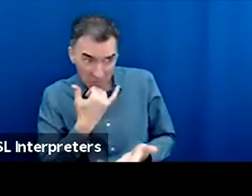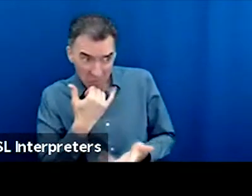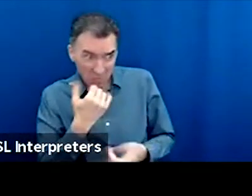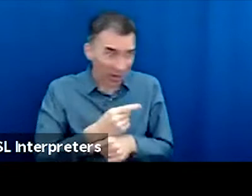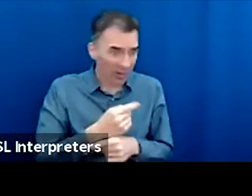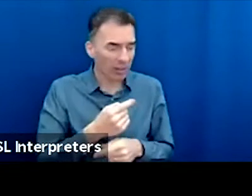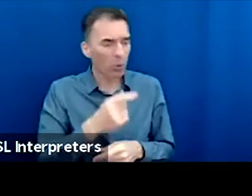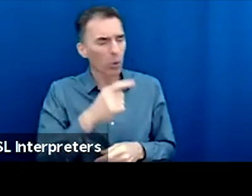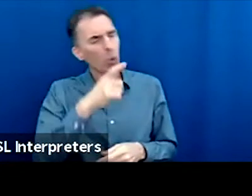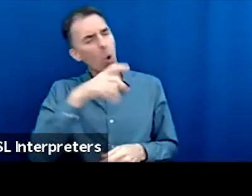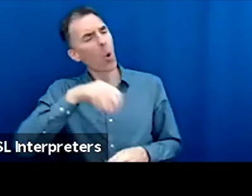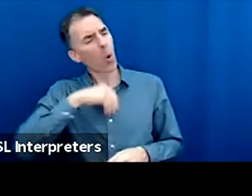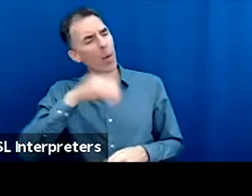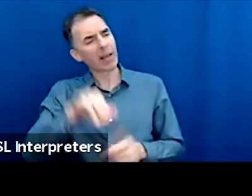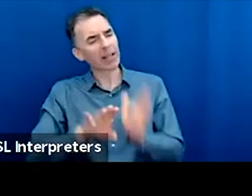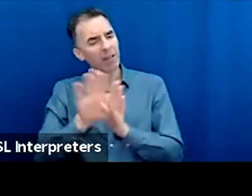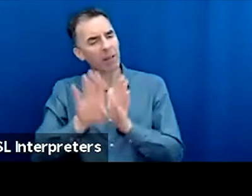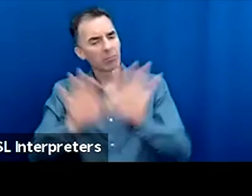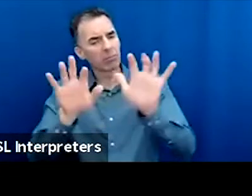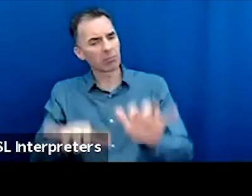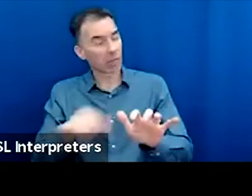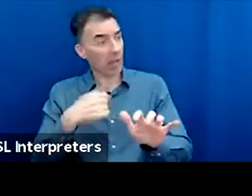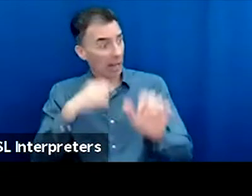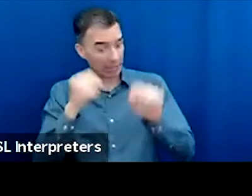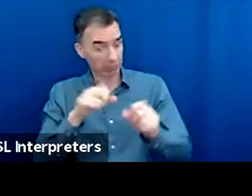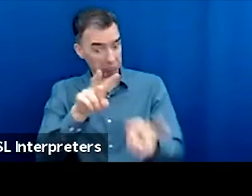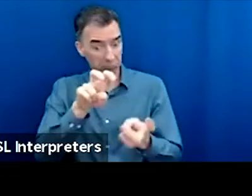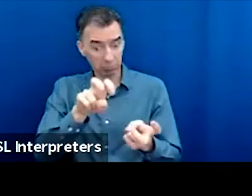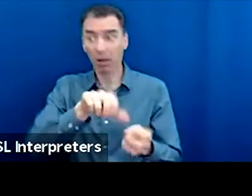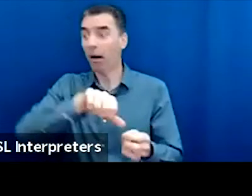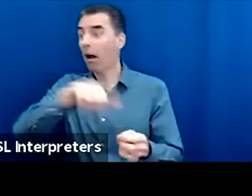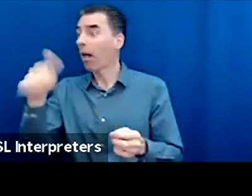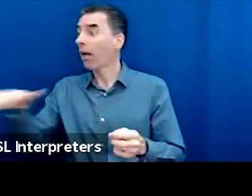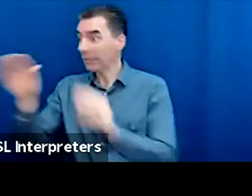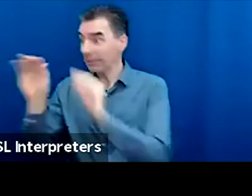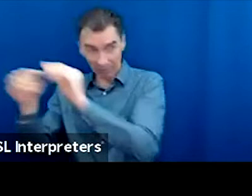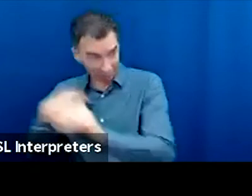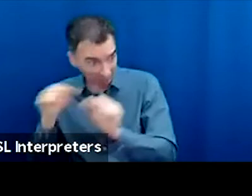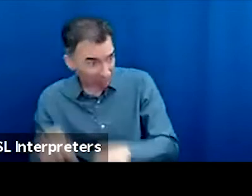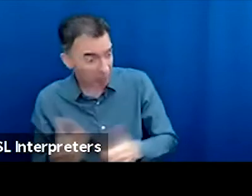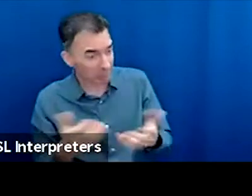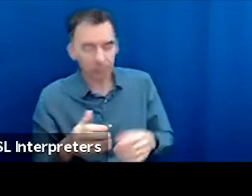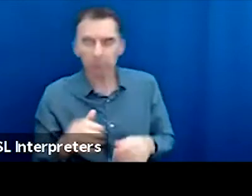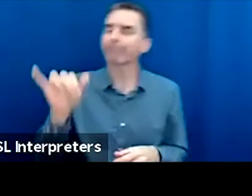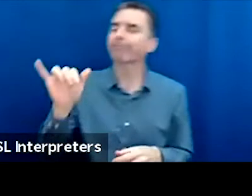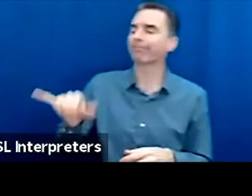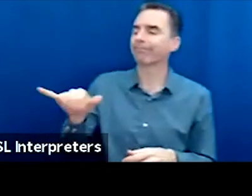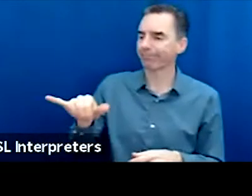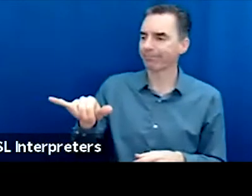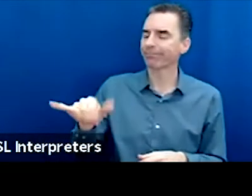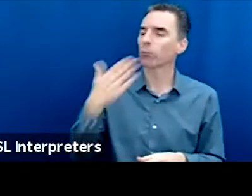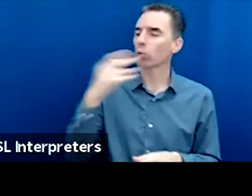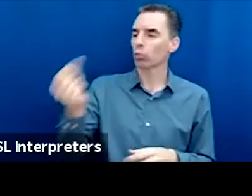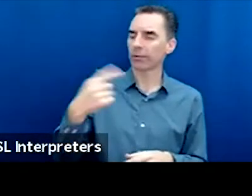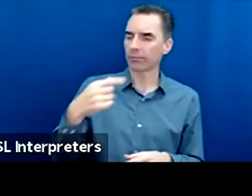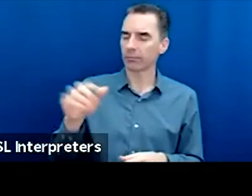the content that we develop. Can I take it somewhere else and teach it, elsewhere? Right. So to answer that question, and well, let